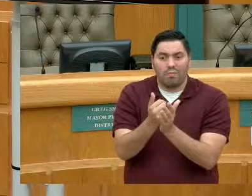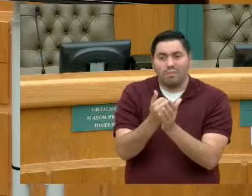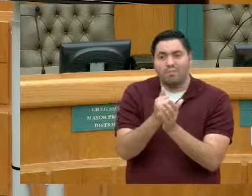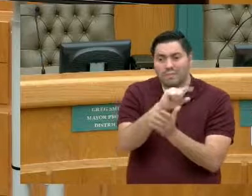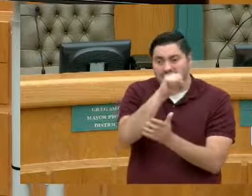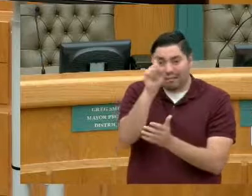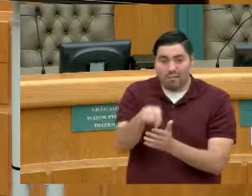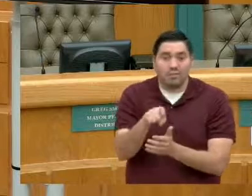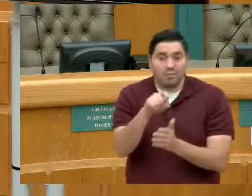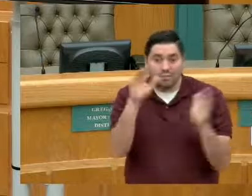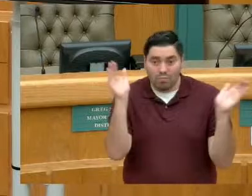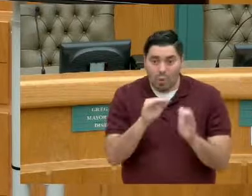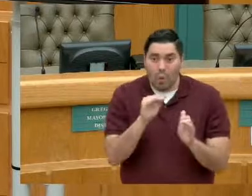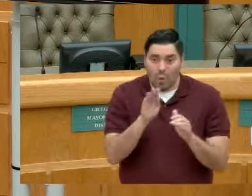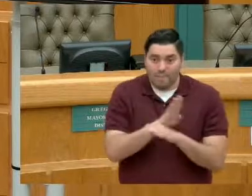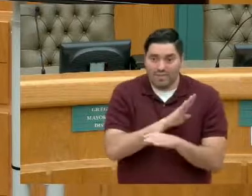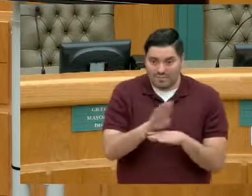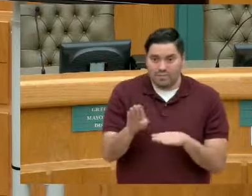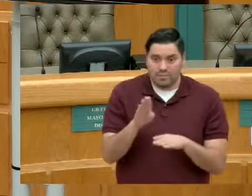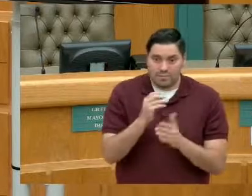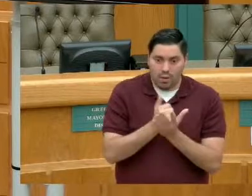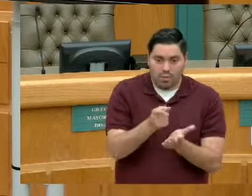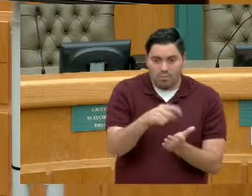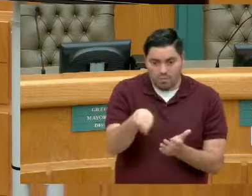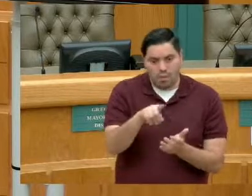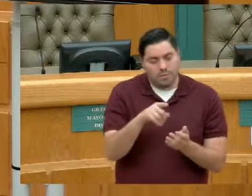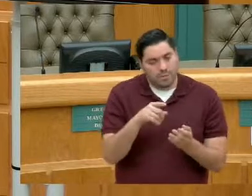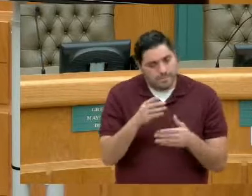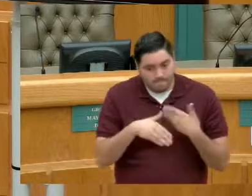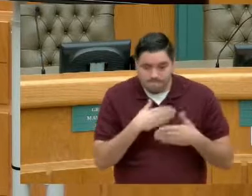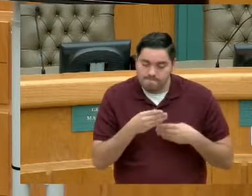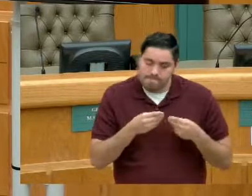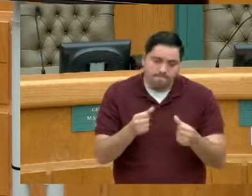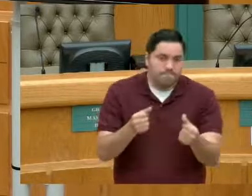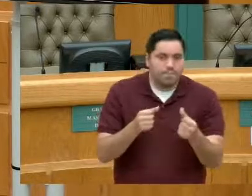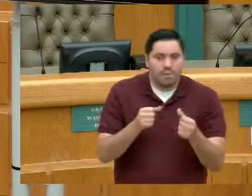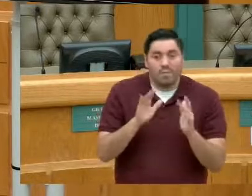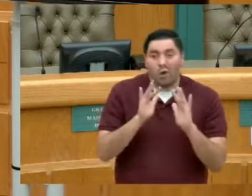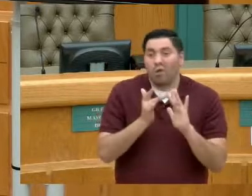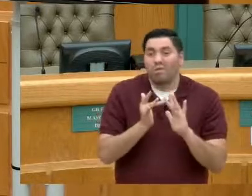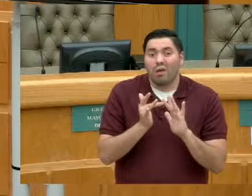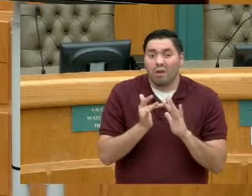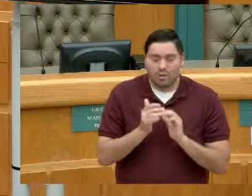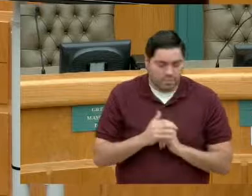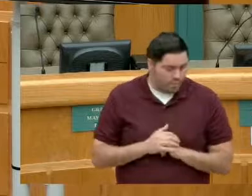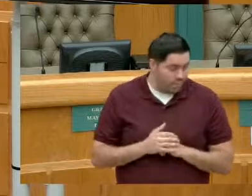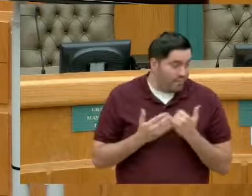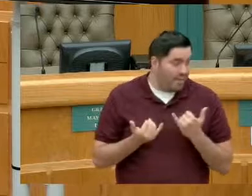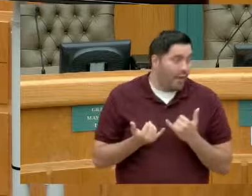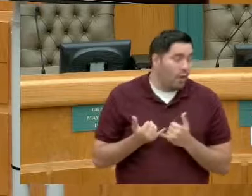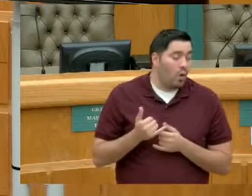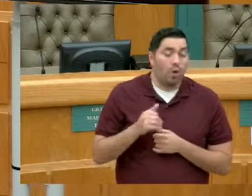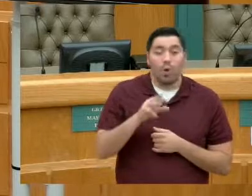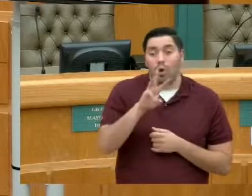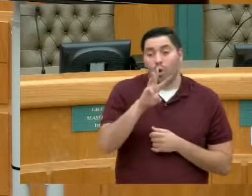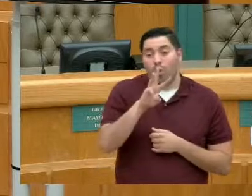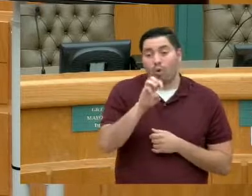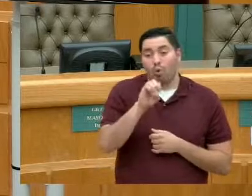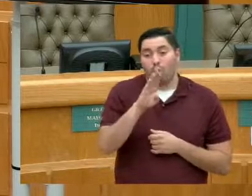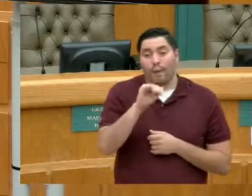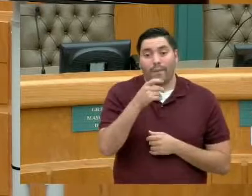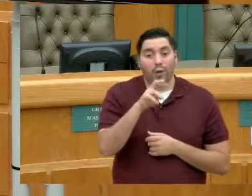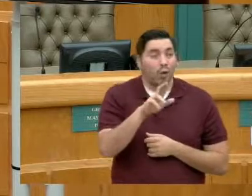businesses in a way that is efficient, and it'll be done online. Now, the webinar